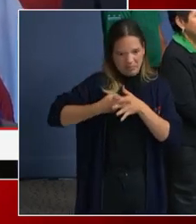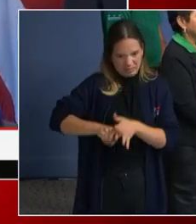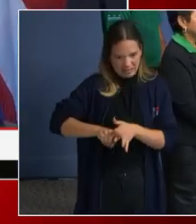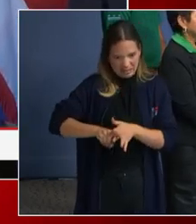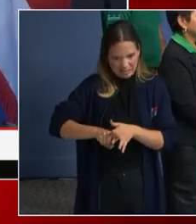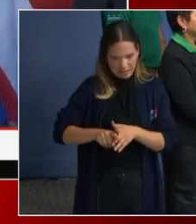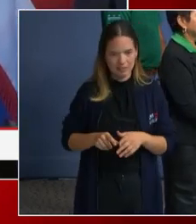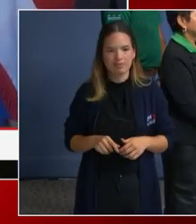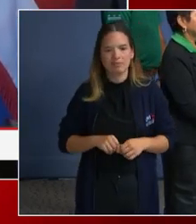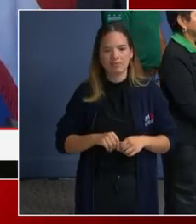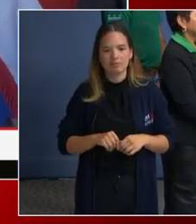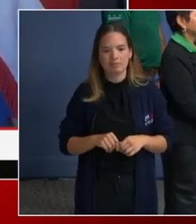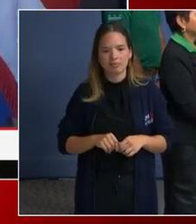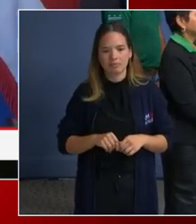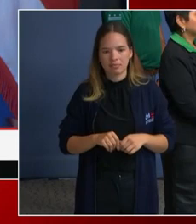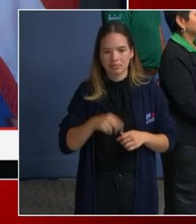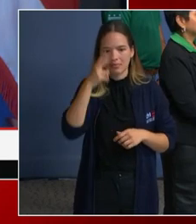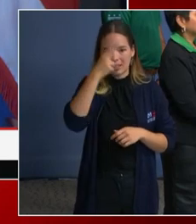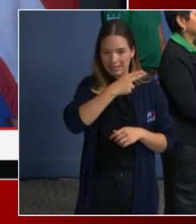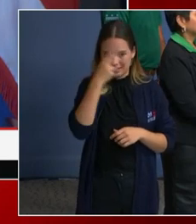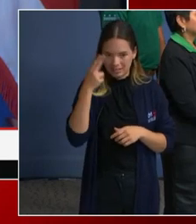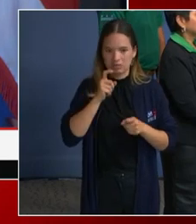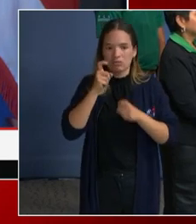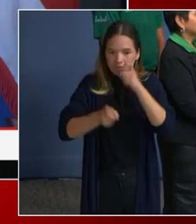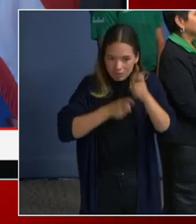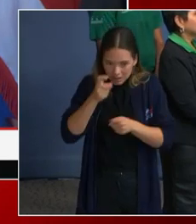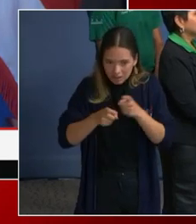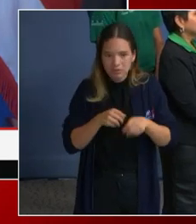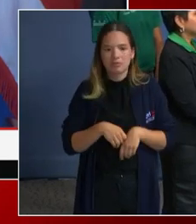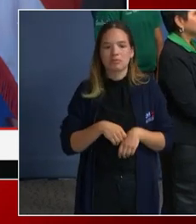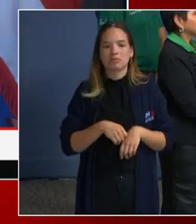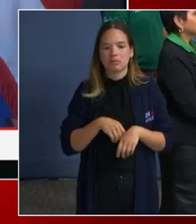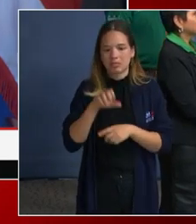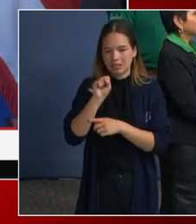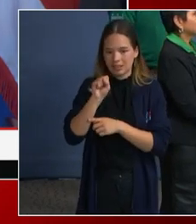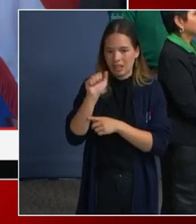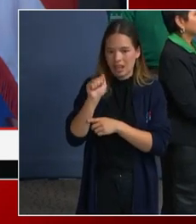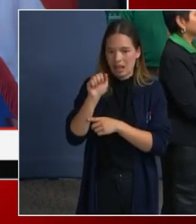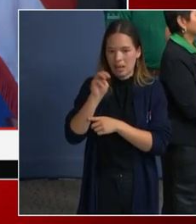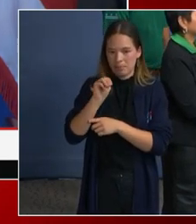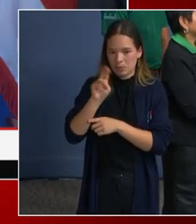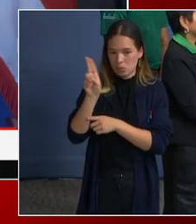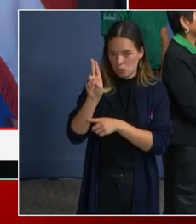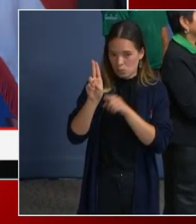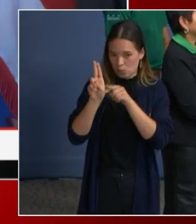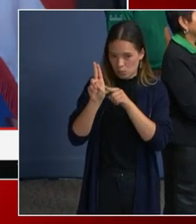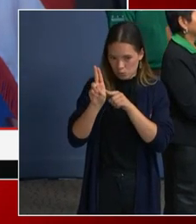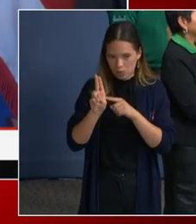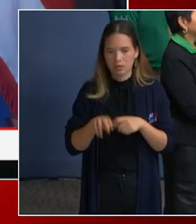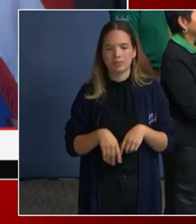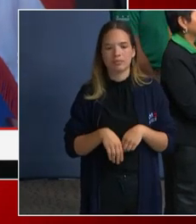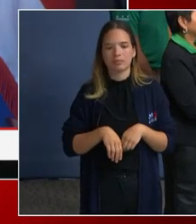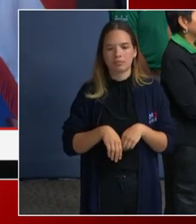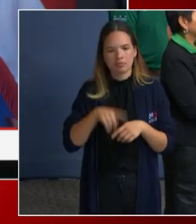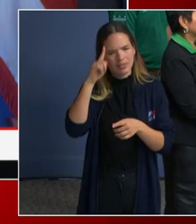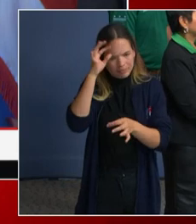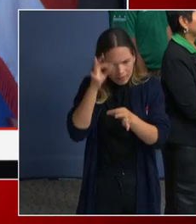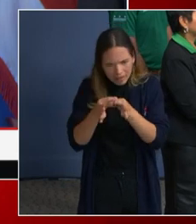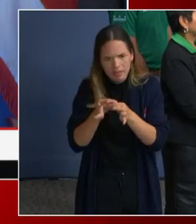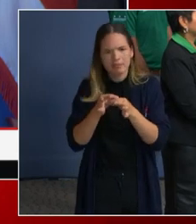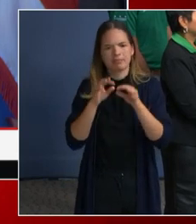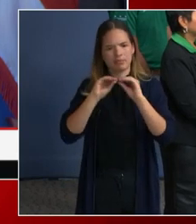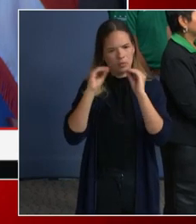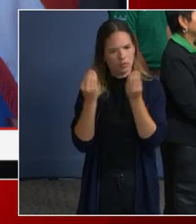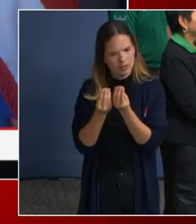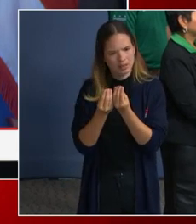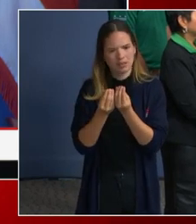Cares and Catholic Charities, Samu, our mutual aid groups, so many of our faith entities, our faith-based organizations, churches,